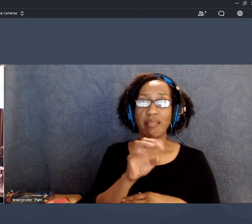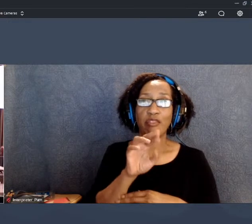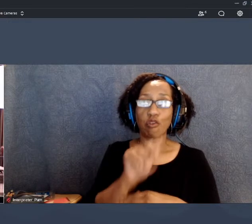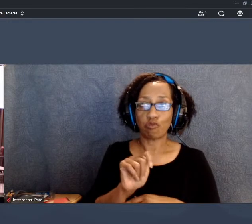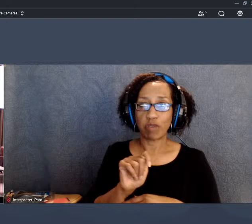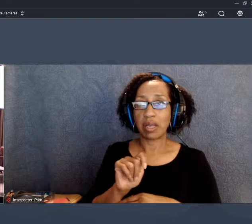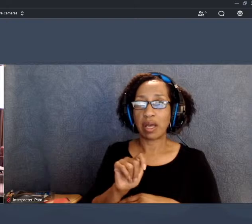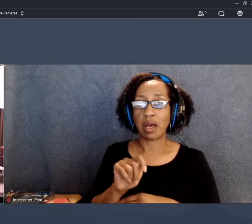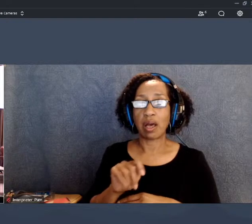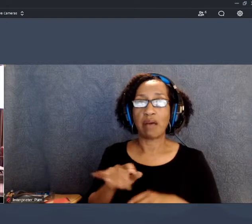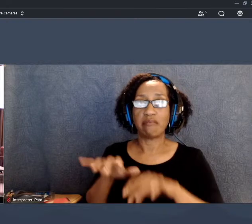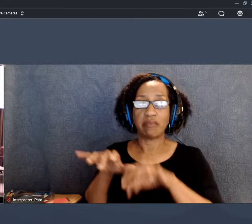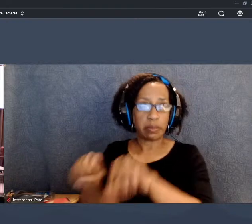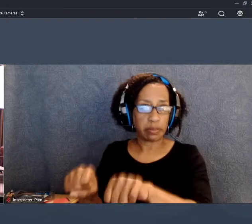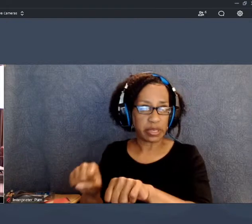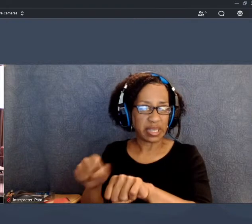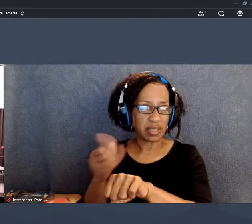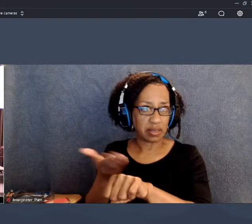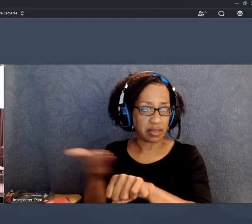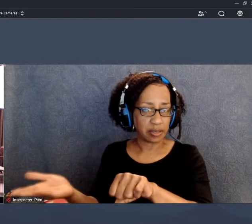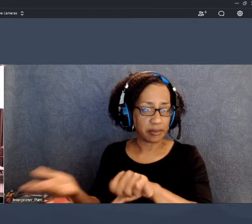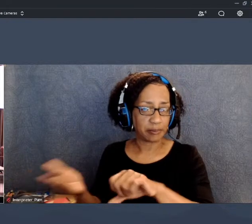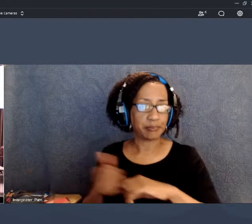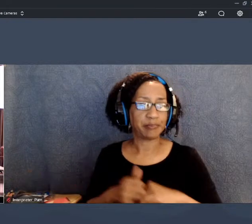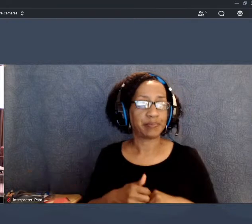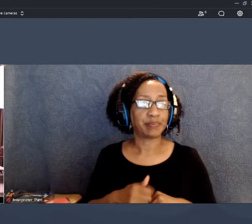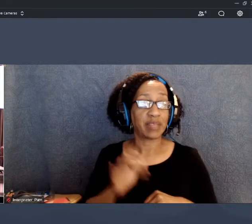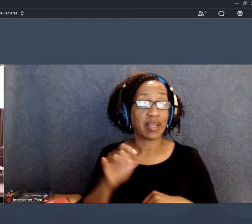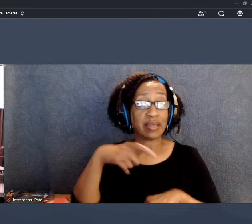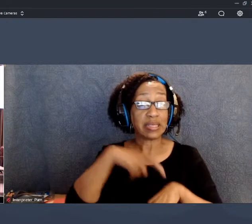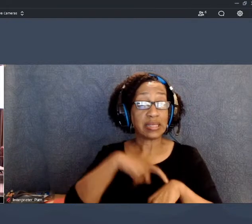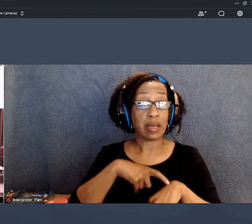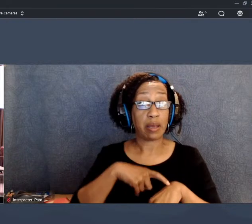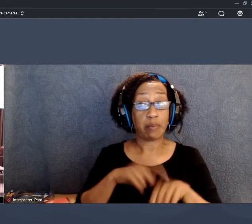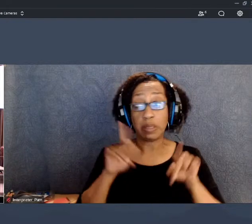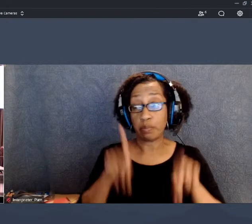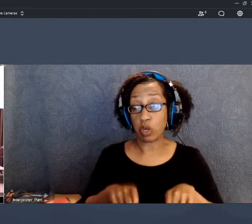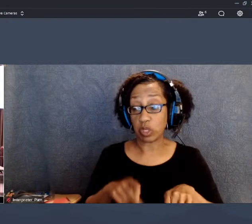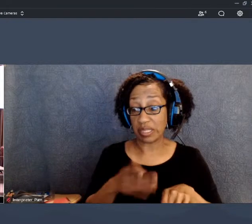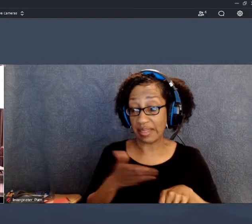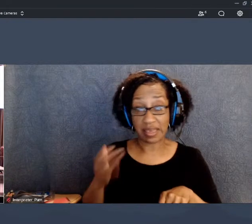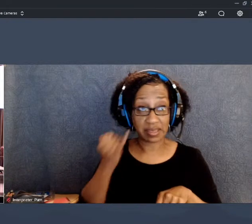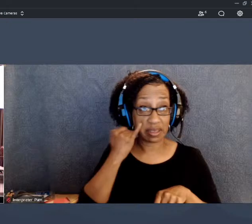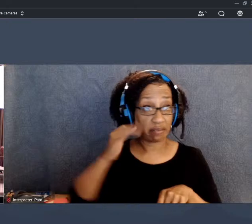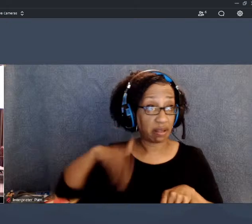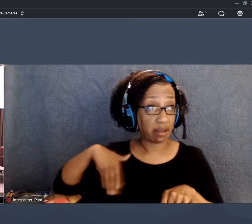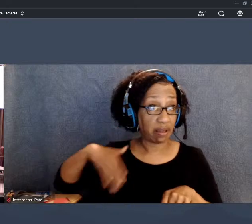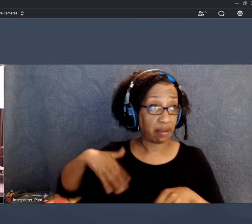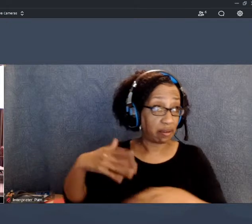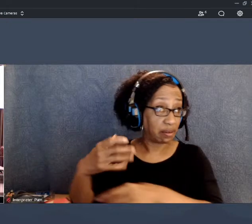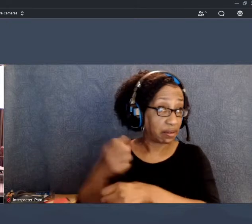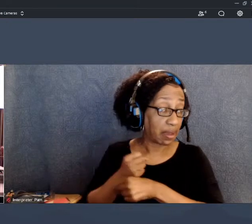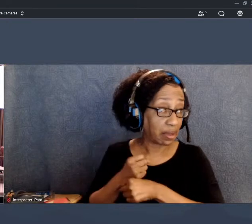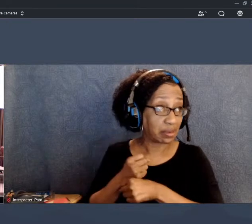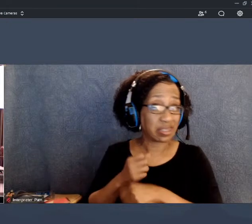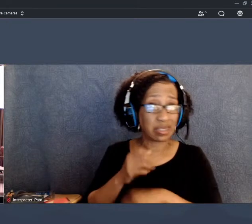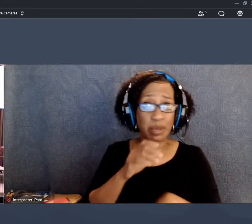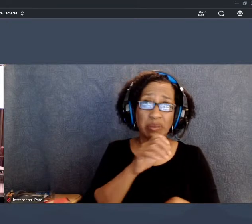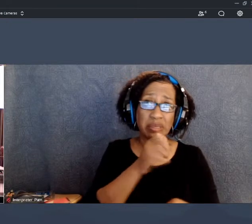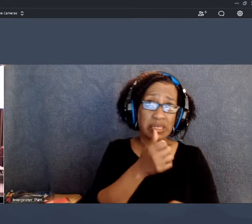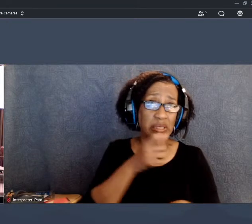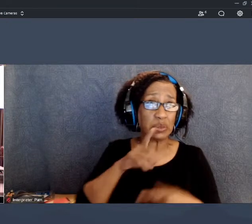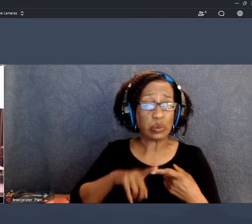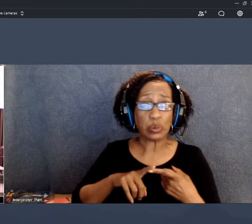time, the tenant things, if they haven't got it over usually about 10